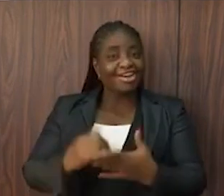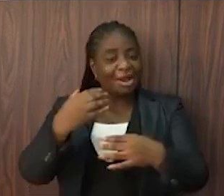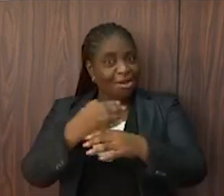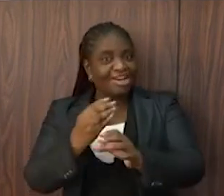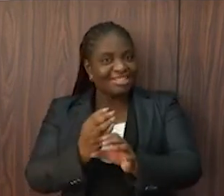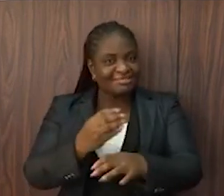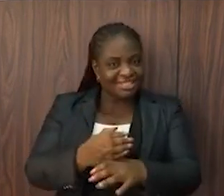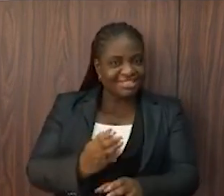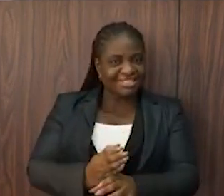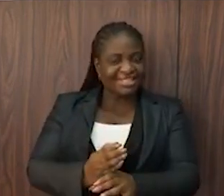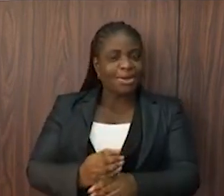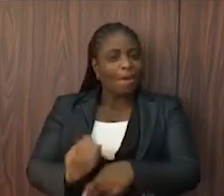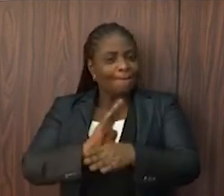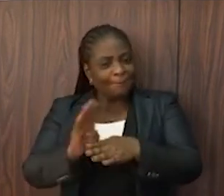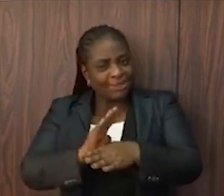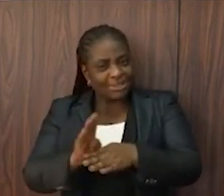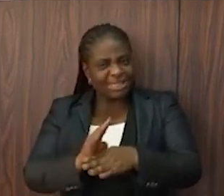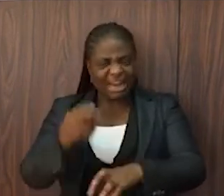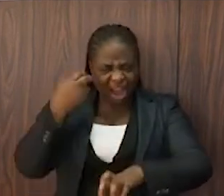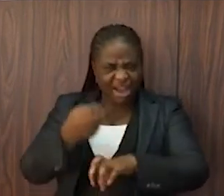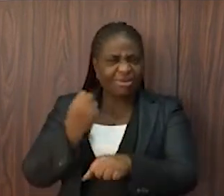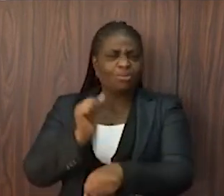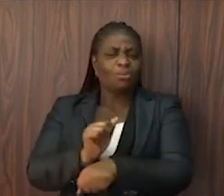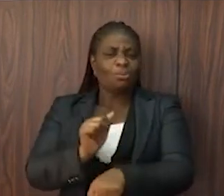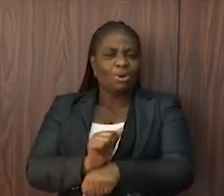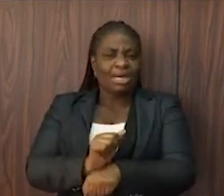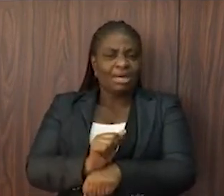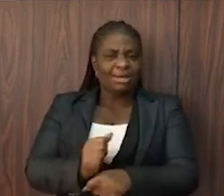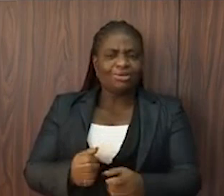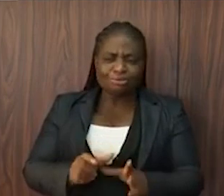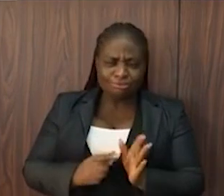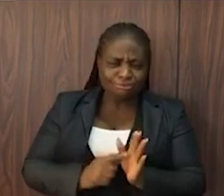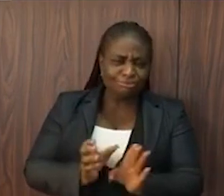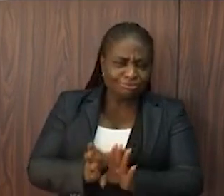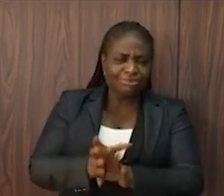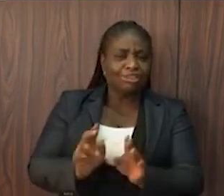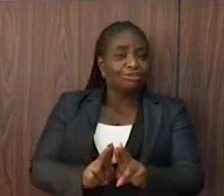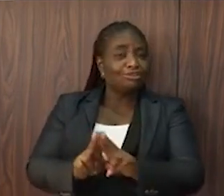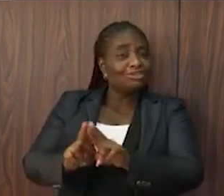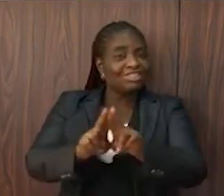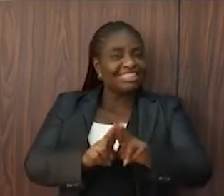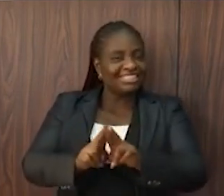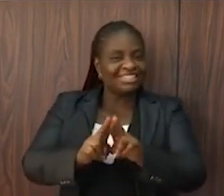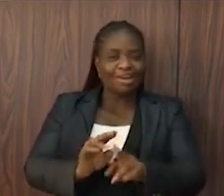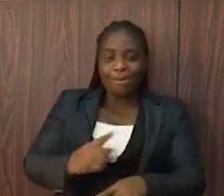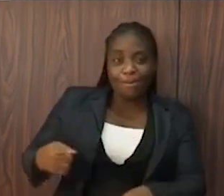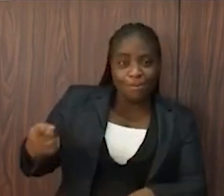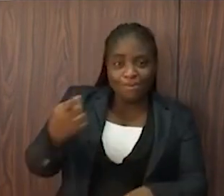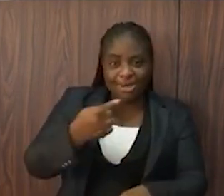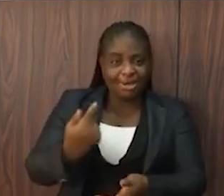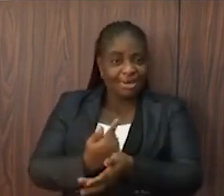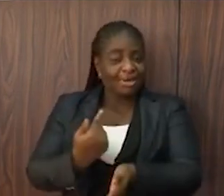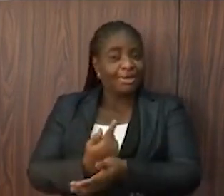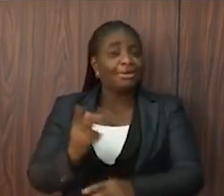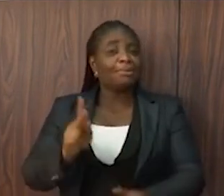creativity, enterprise, hard work, perseverance, and unity, we, the